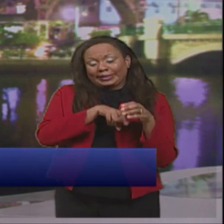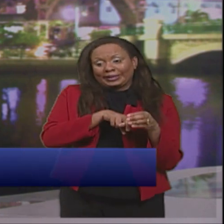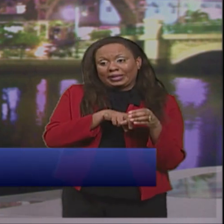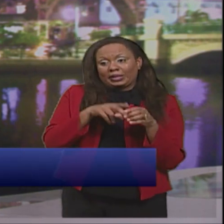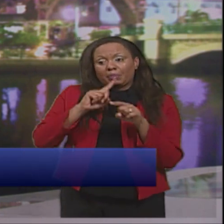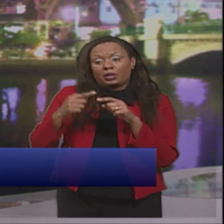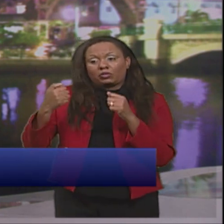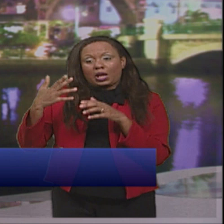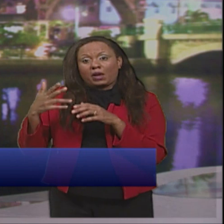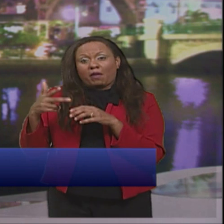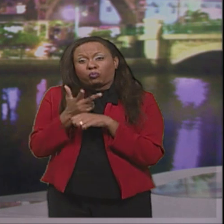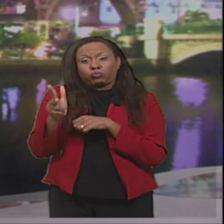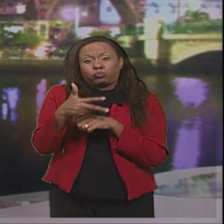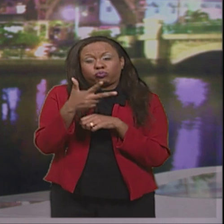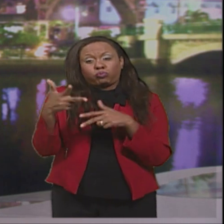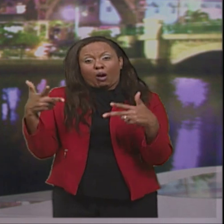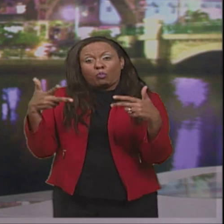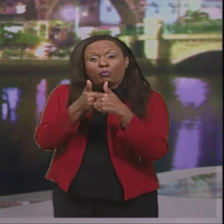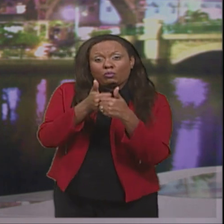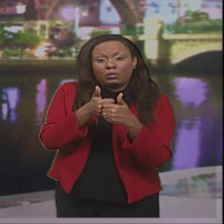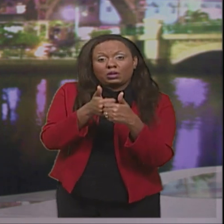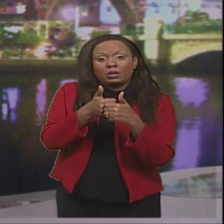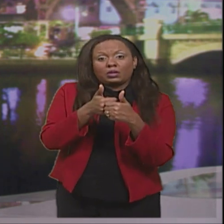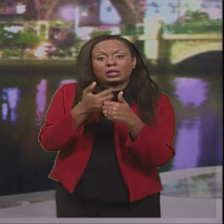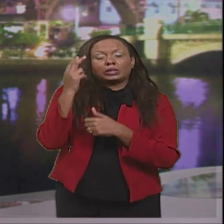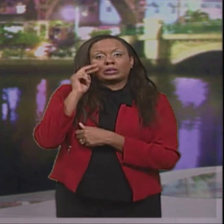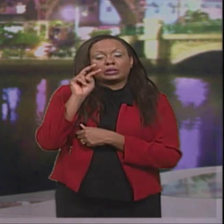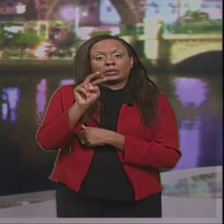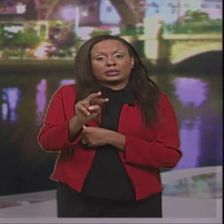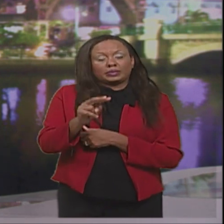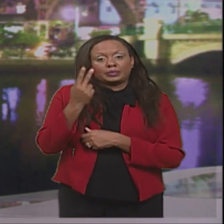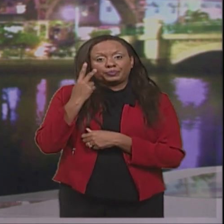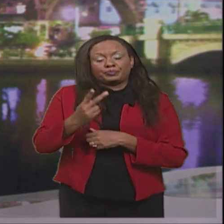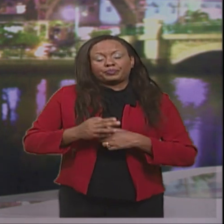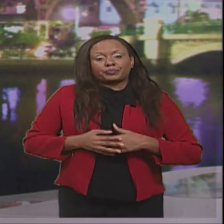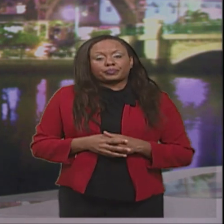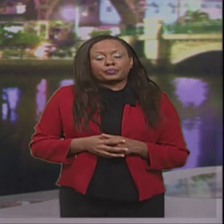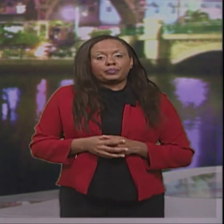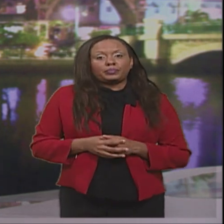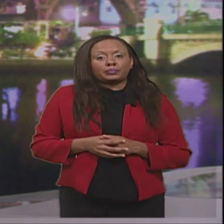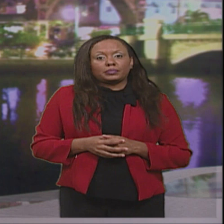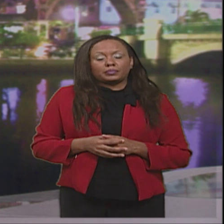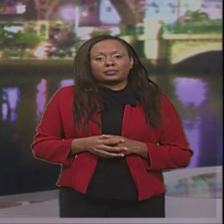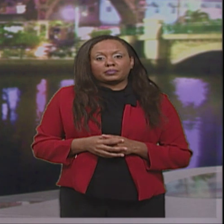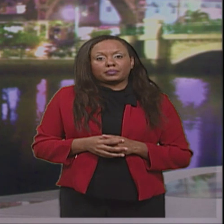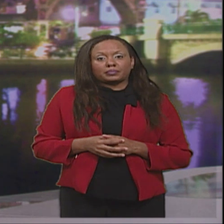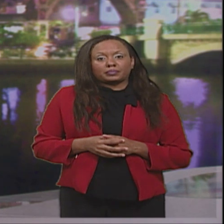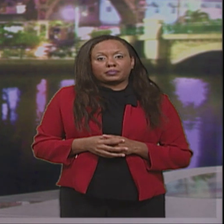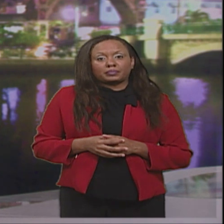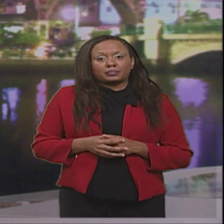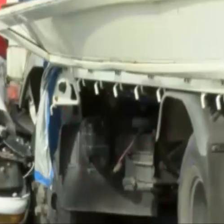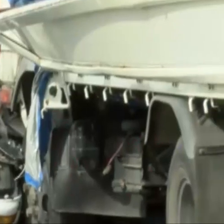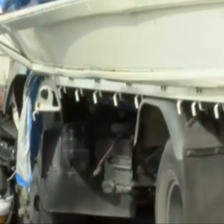and collided with a lorry going in the opposite direction. Sharika Griffith was on the scene and she filed this report.